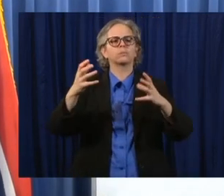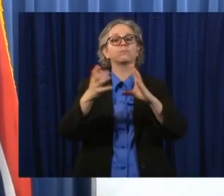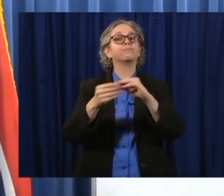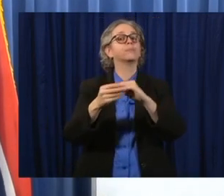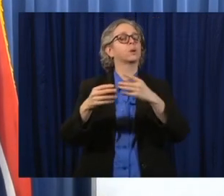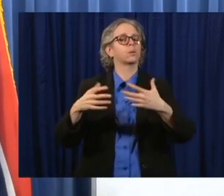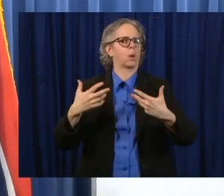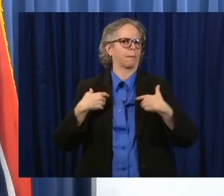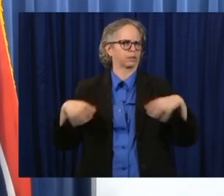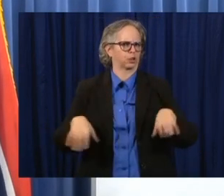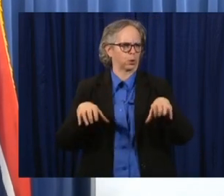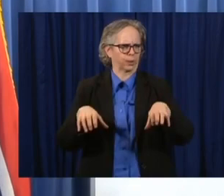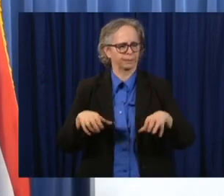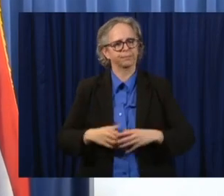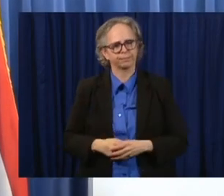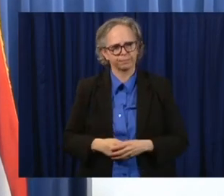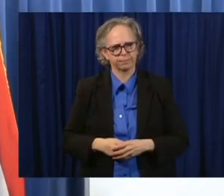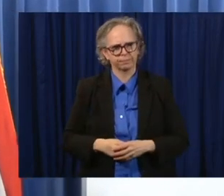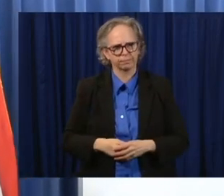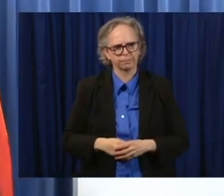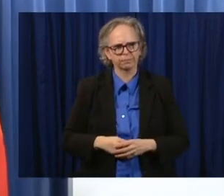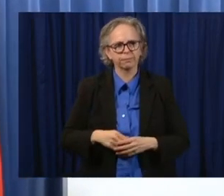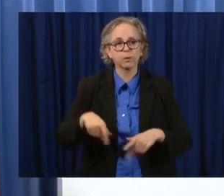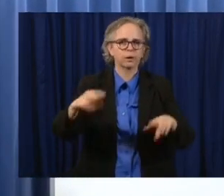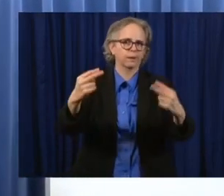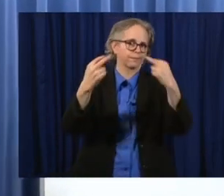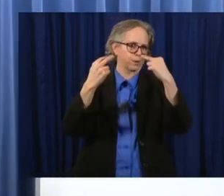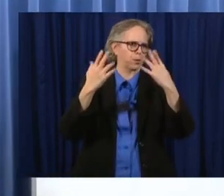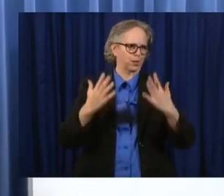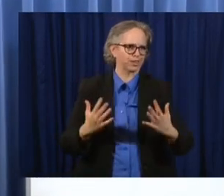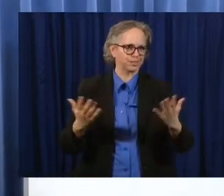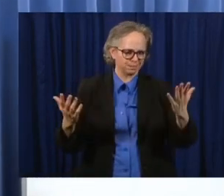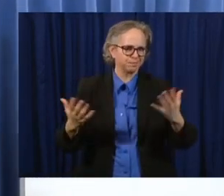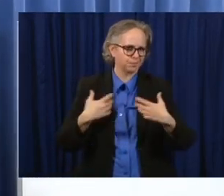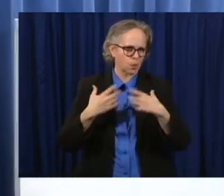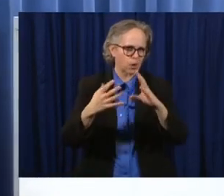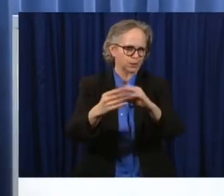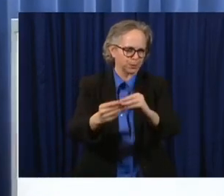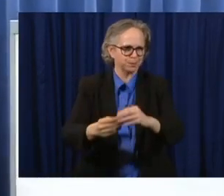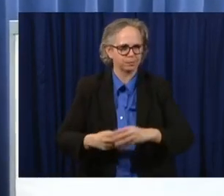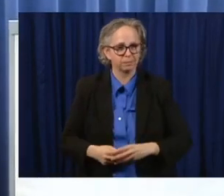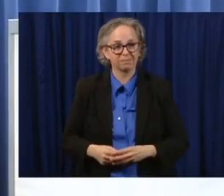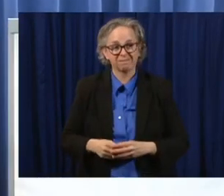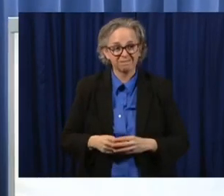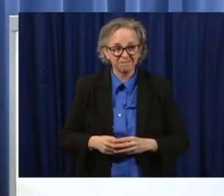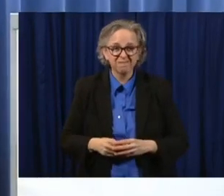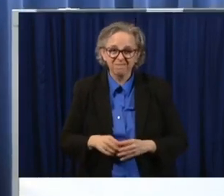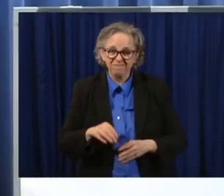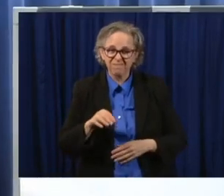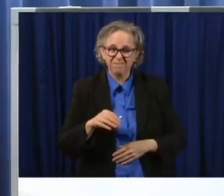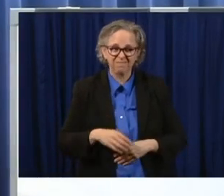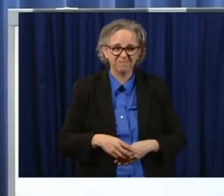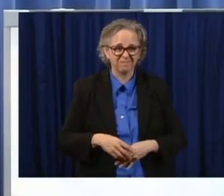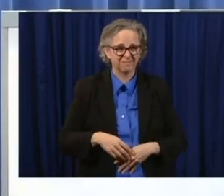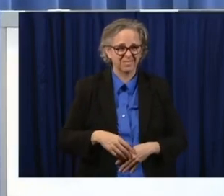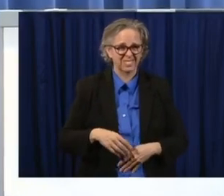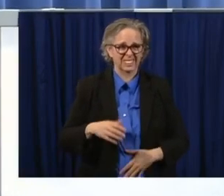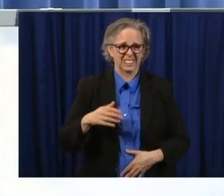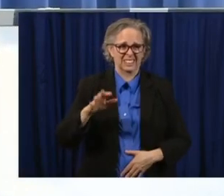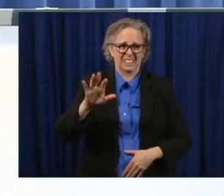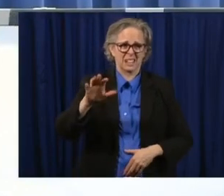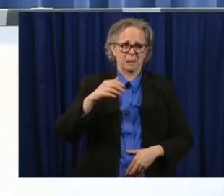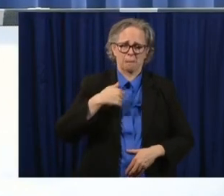doing this for our viewers. And first of all, I hope everyone excuses my penmanship. It's not very